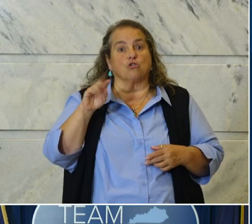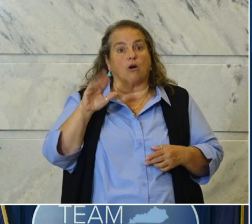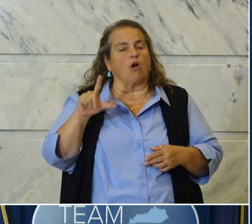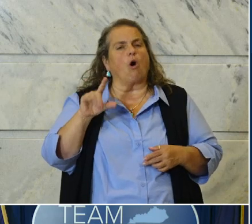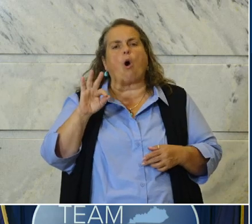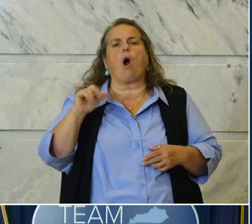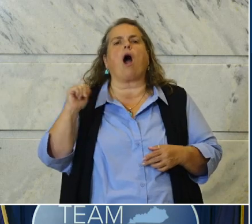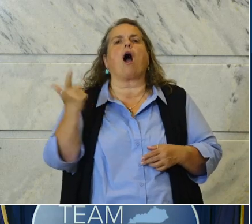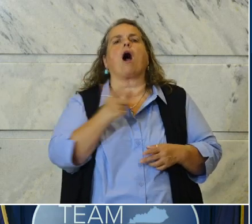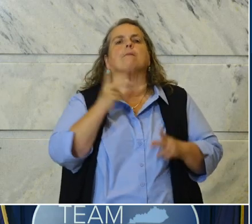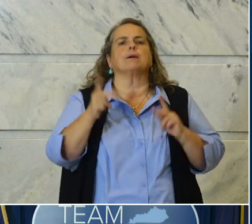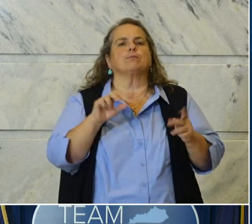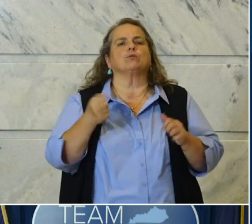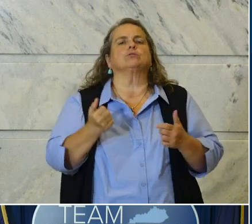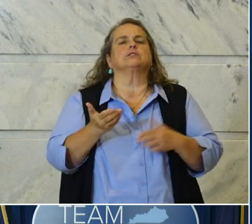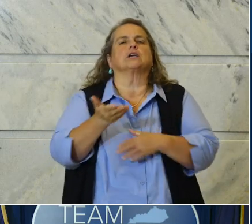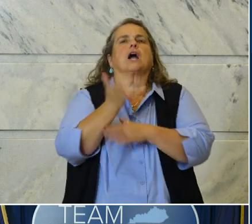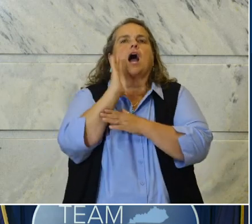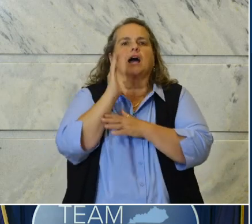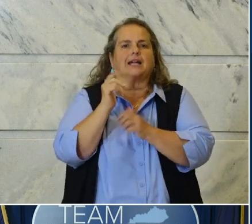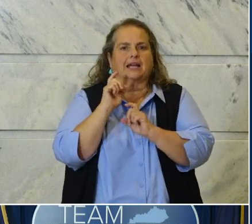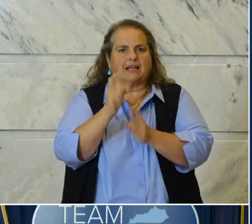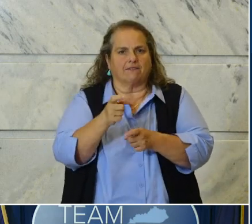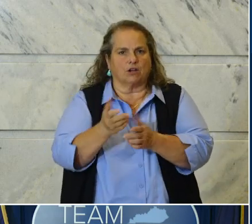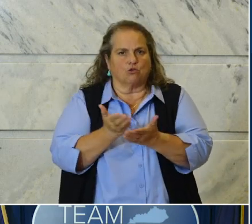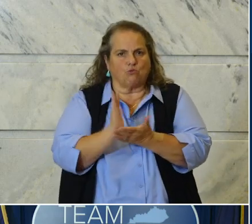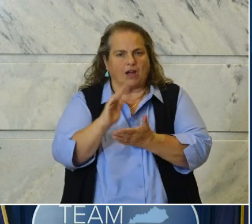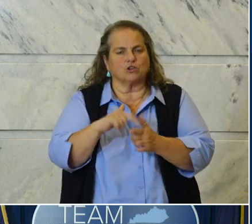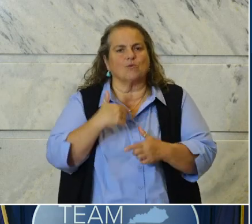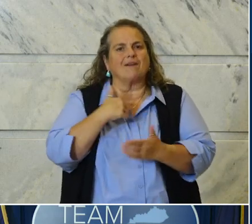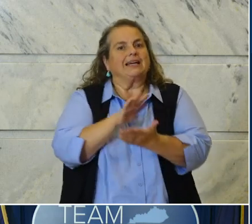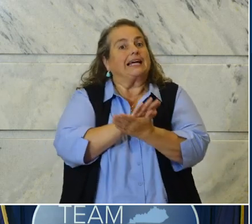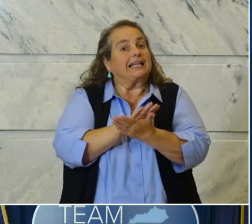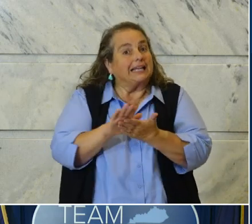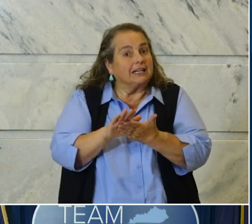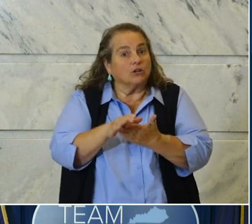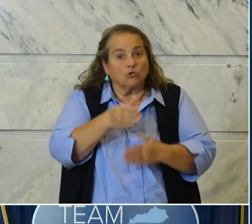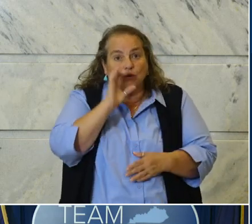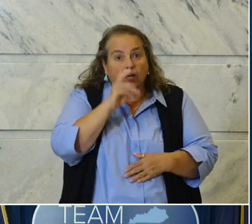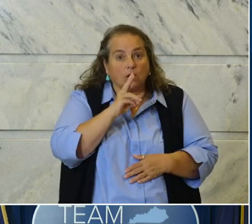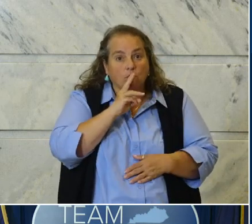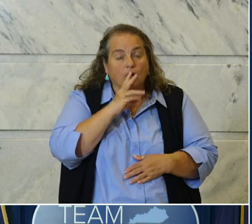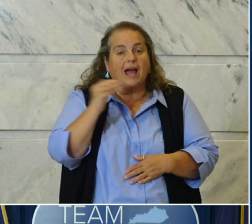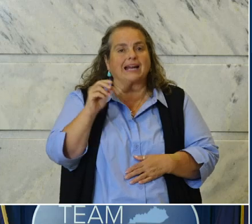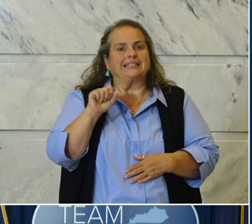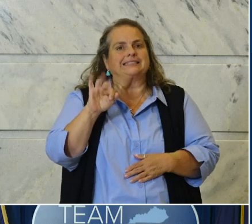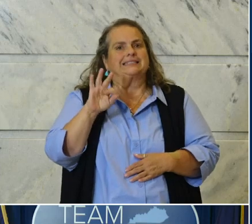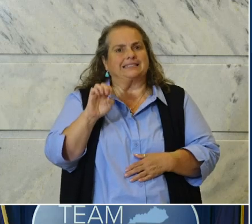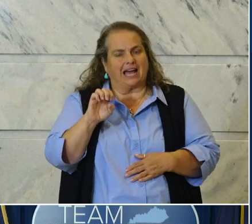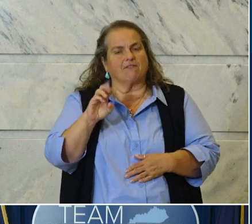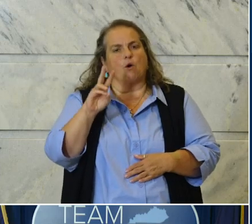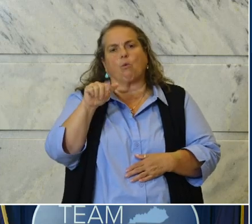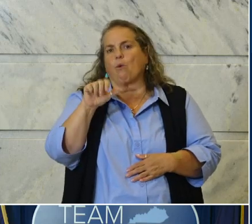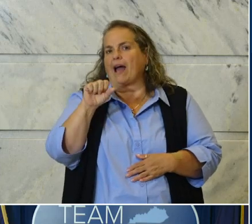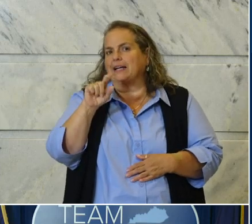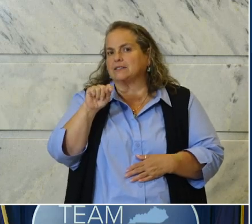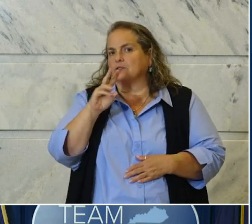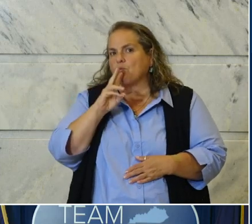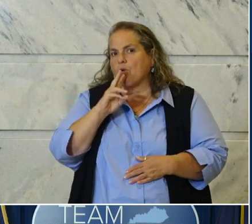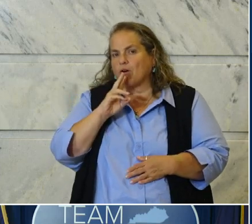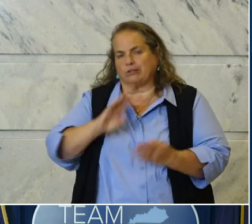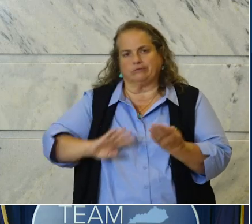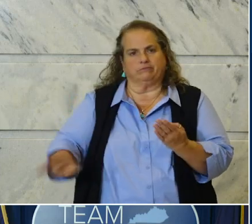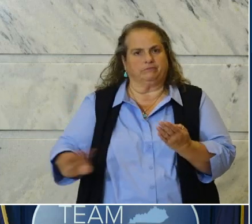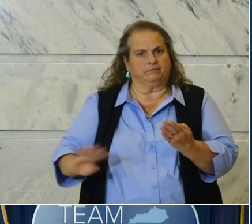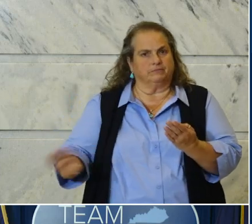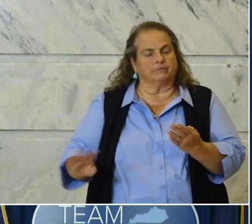right. I believe God-given right to clean drinking water and a safe wastewater facility. So today we're